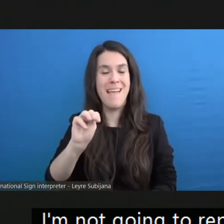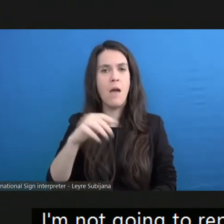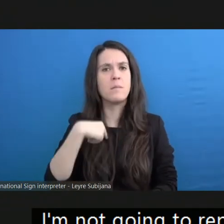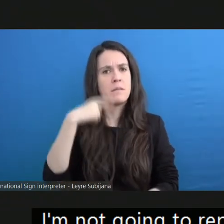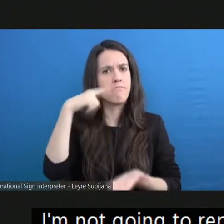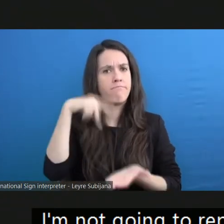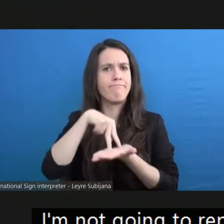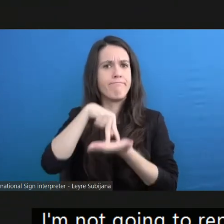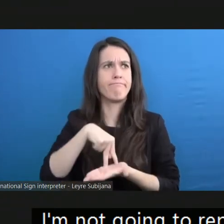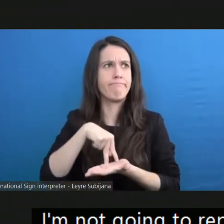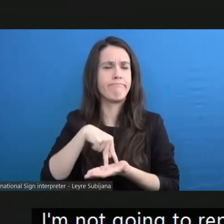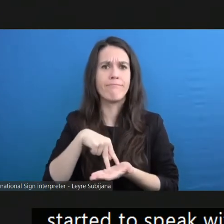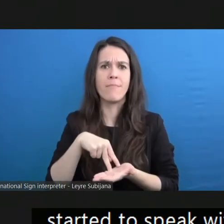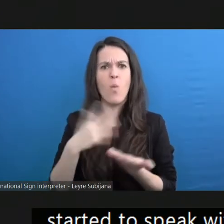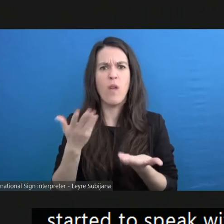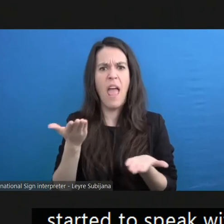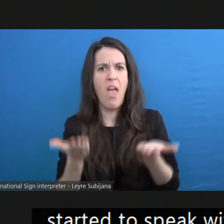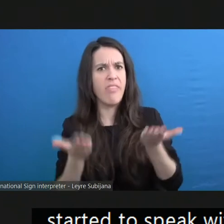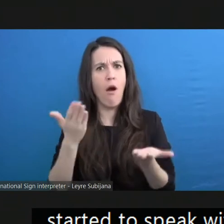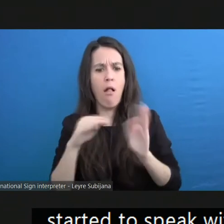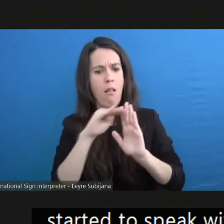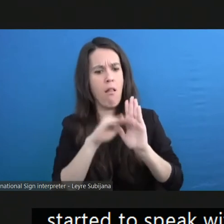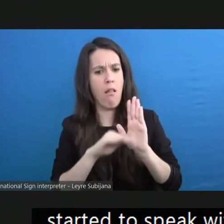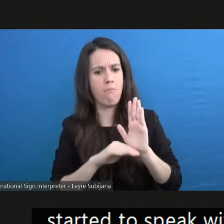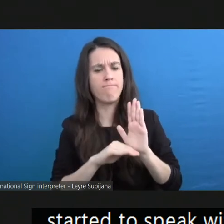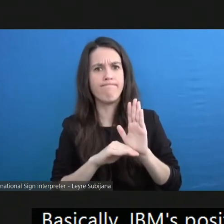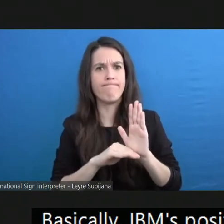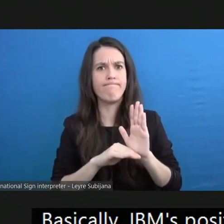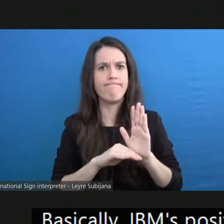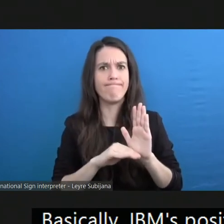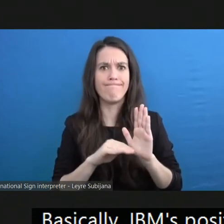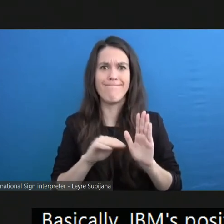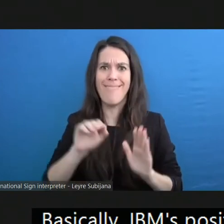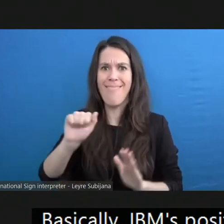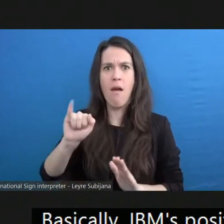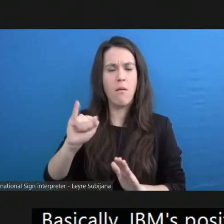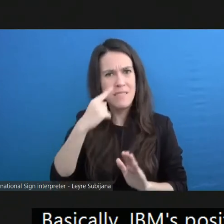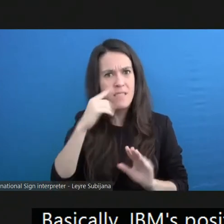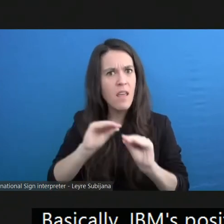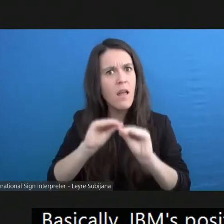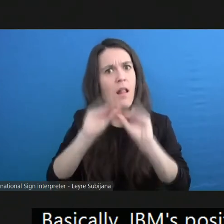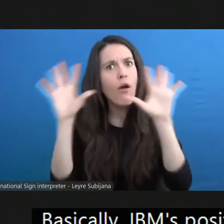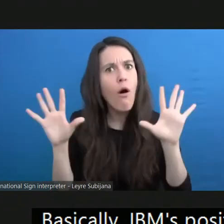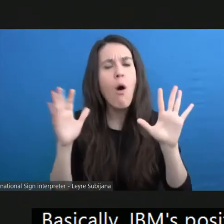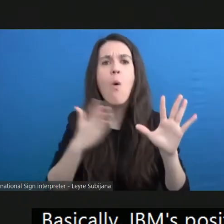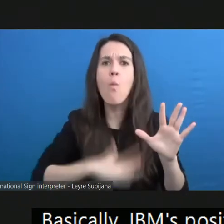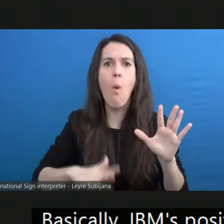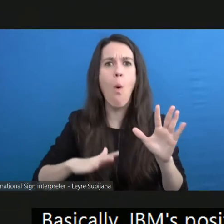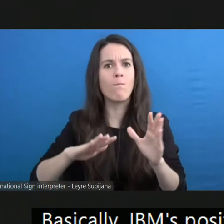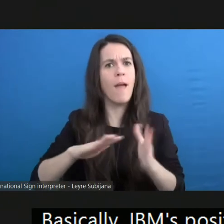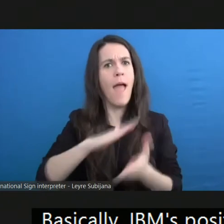is clear. We've put in place what we call an AI ethics review board to make sure that all